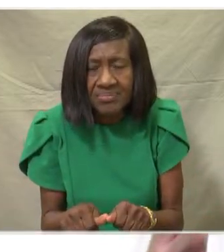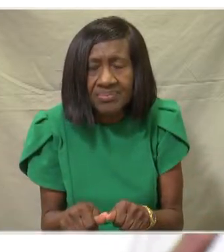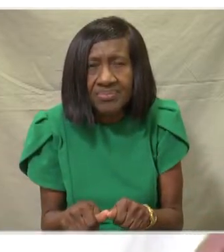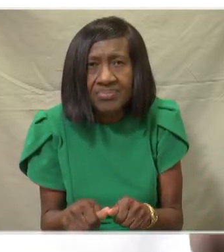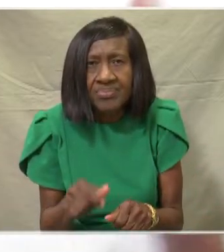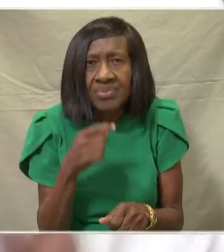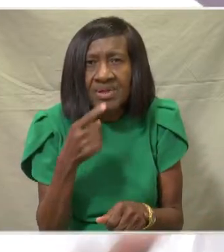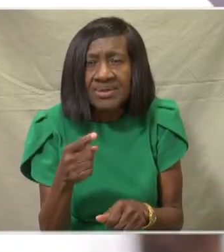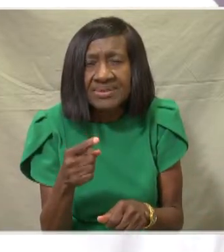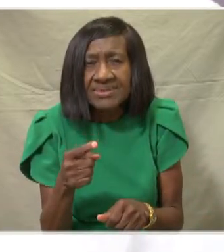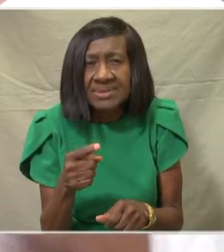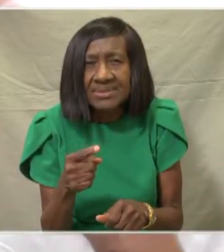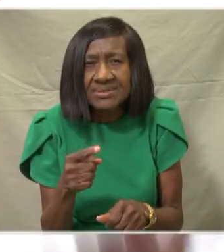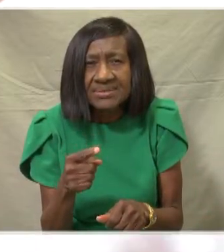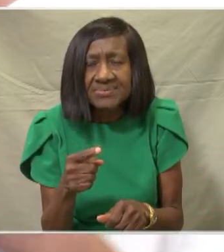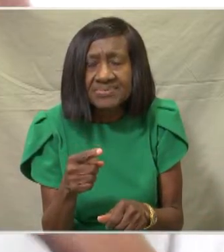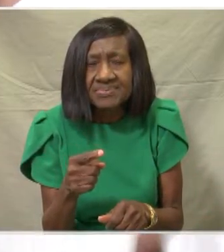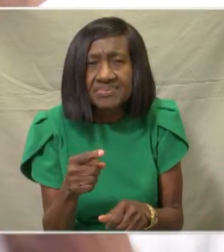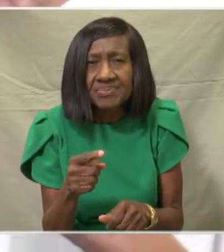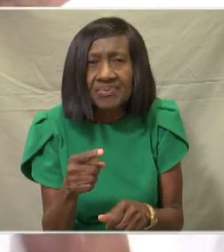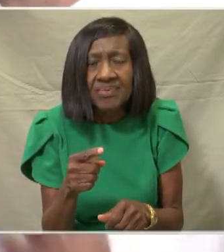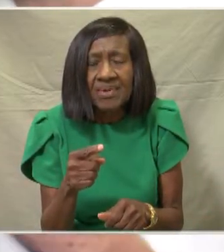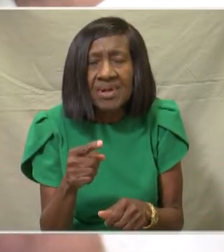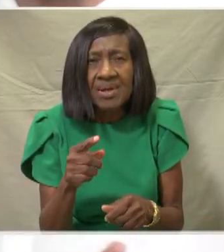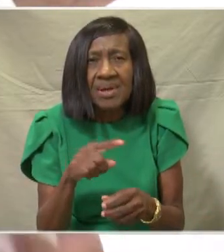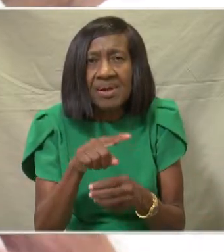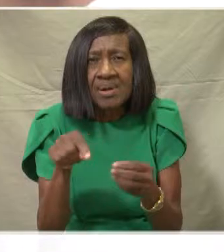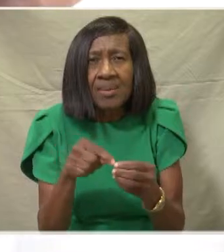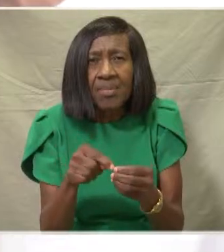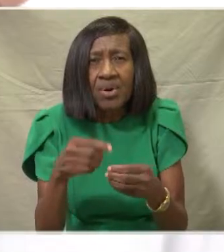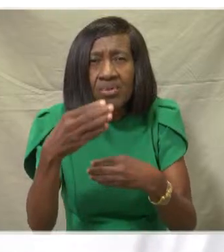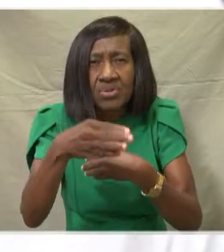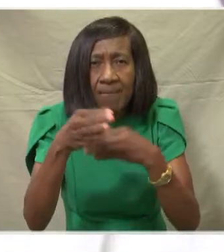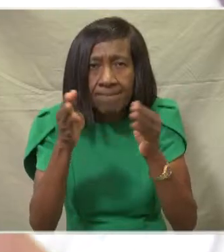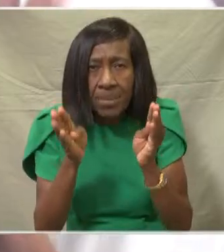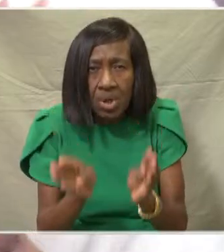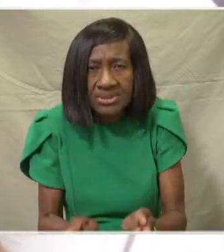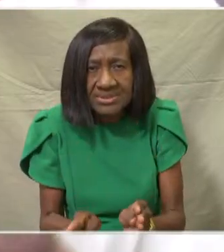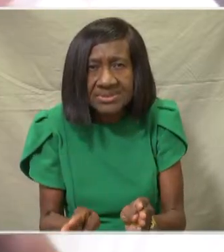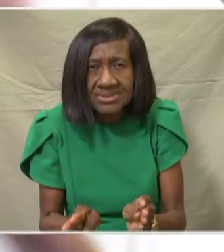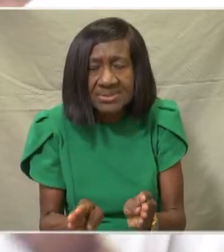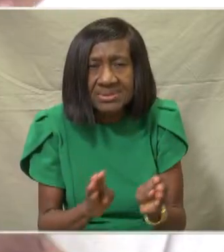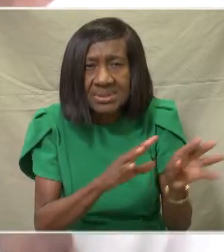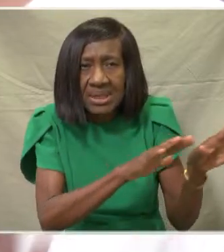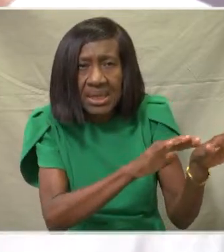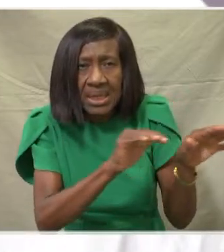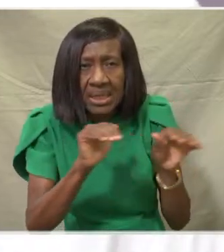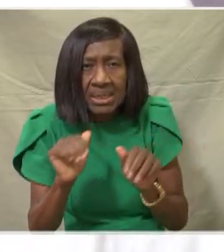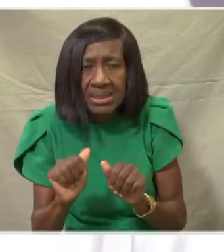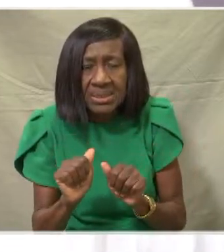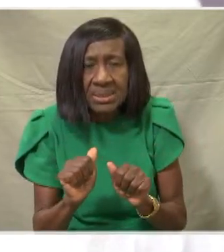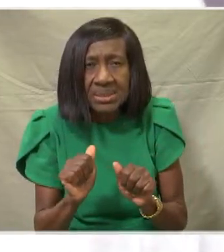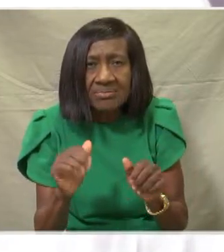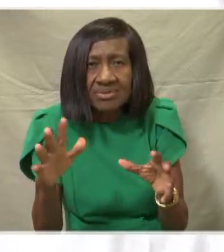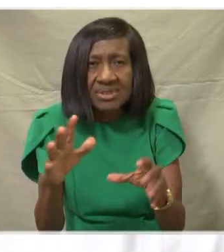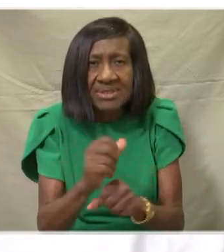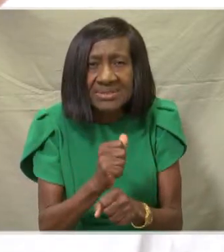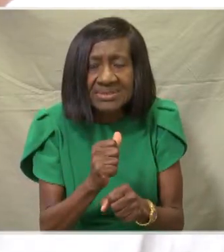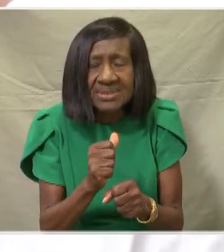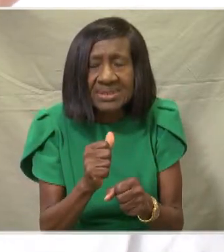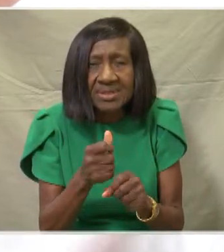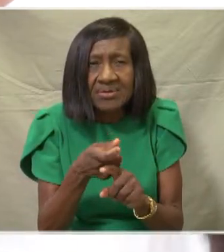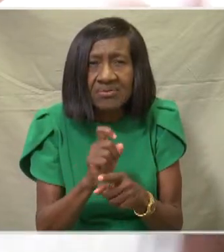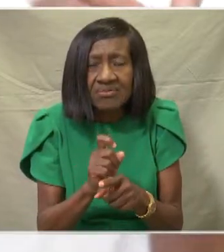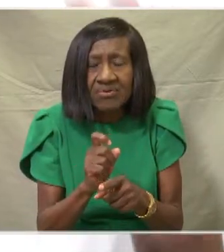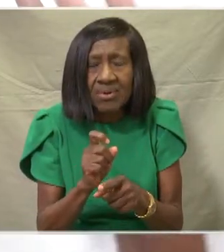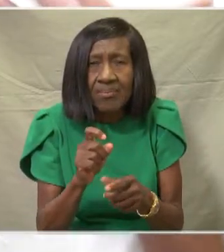polling stations before they usually start. That sometime around 4:35ish, I think. I never bother watching. That's a bit early for me. But I just